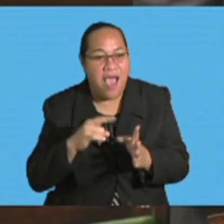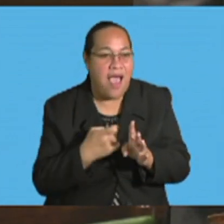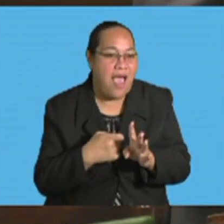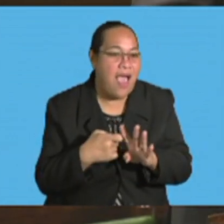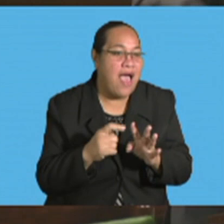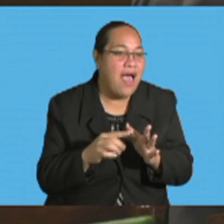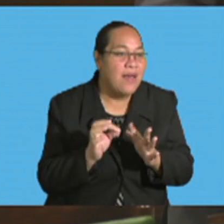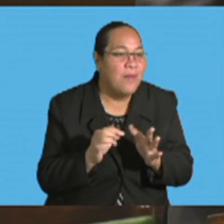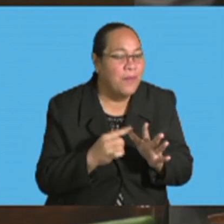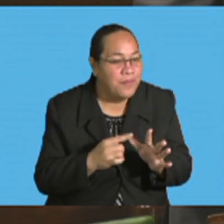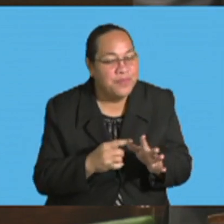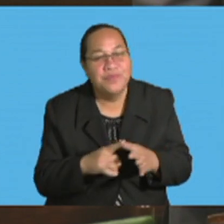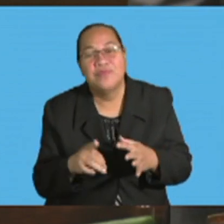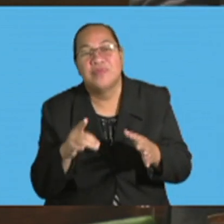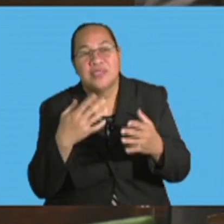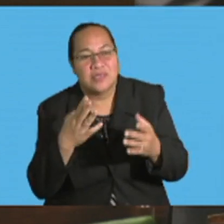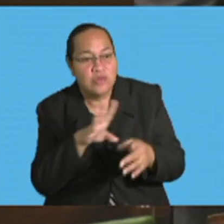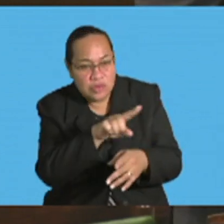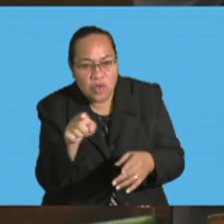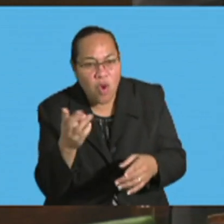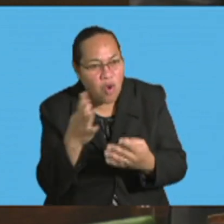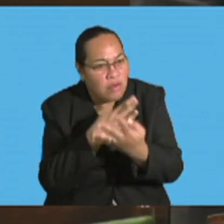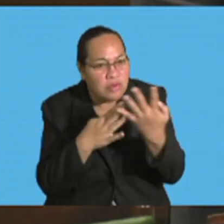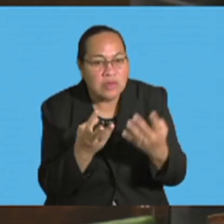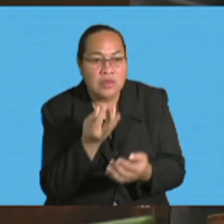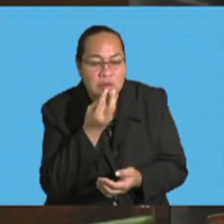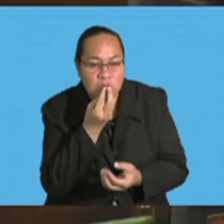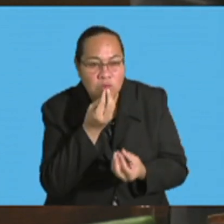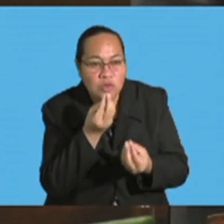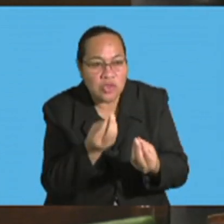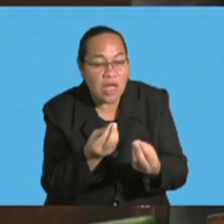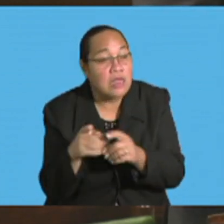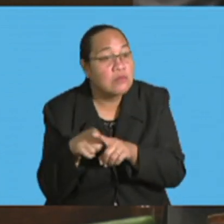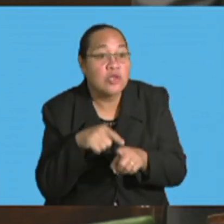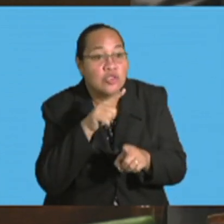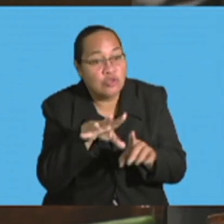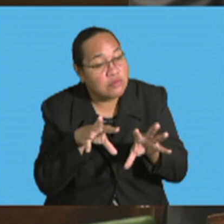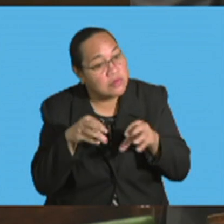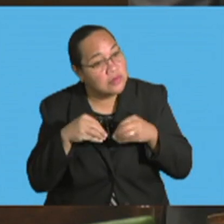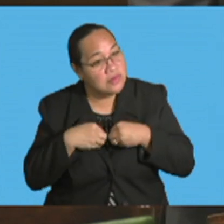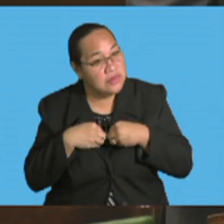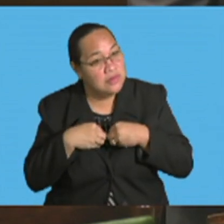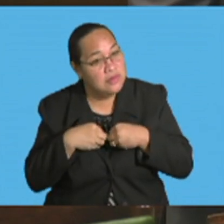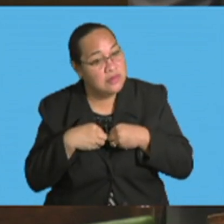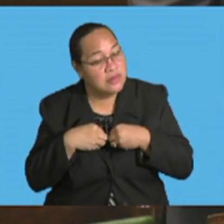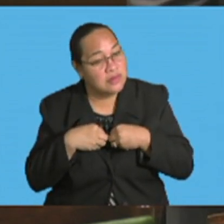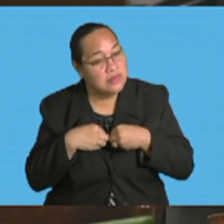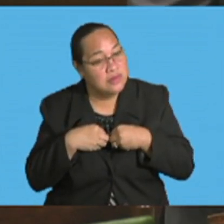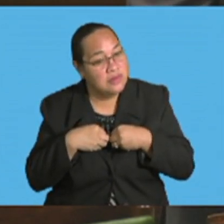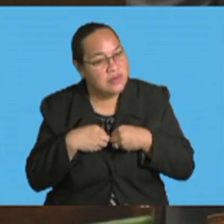and Honorable Ngerengere Tambua. Your silence has signified your compliance and your acceptance